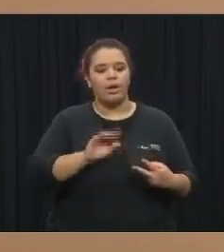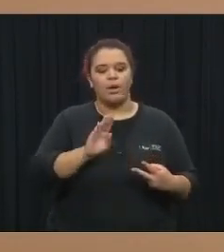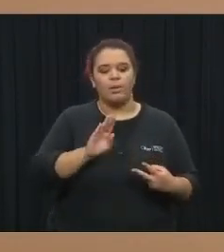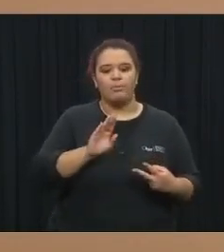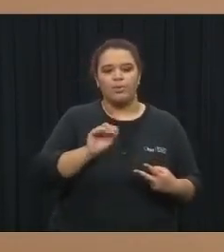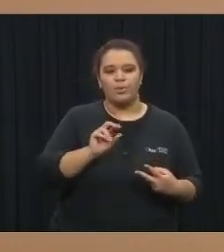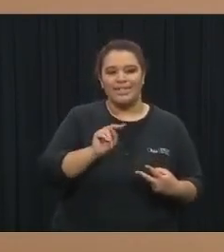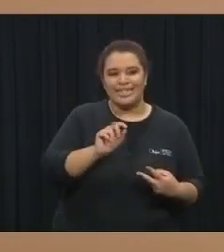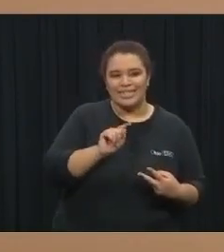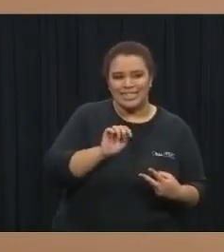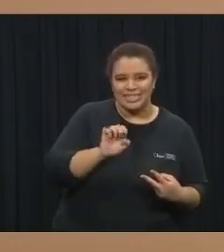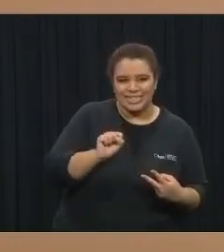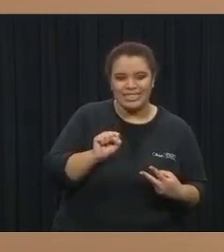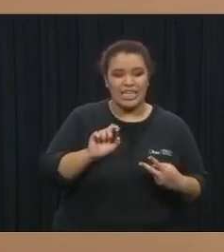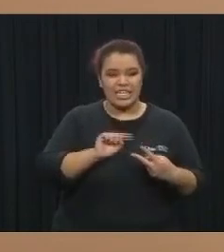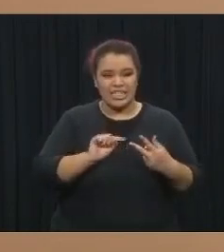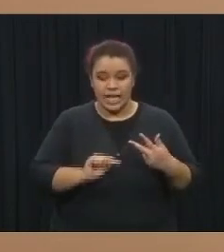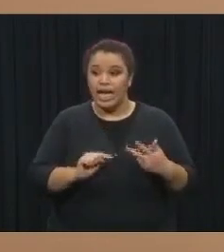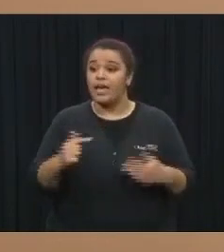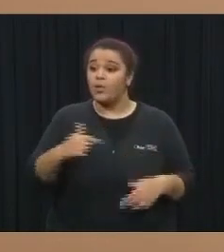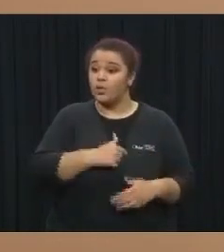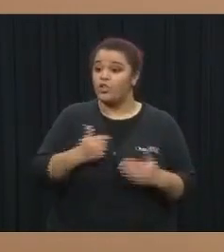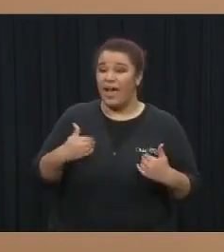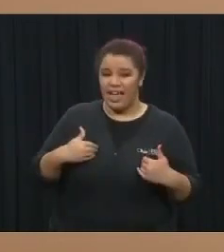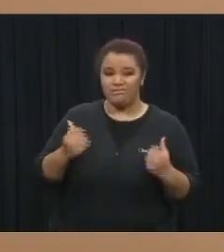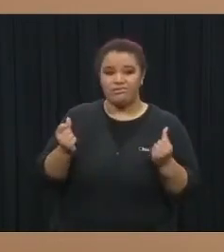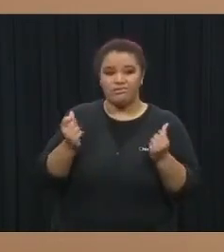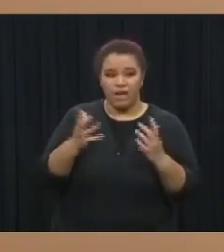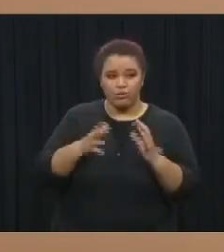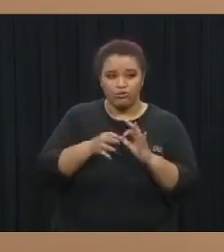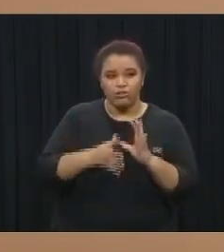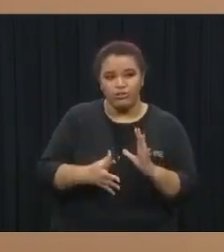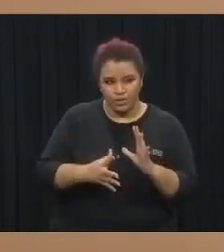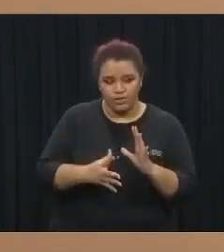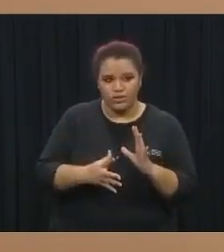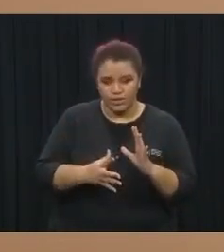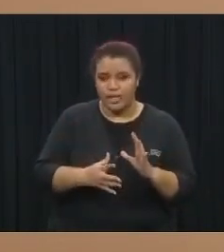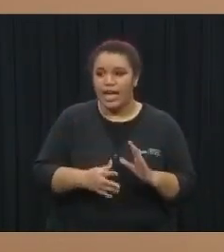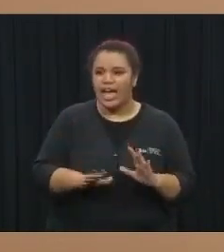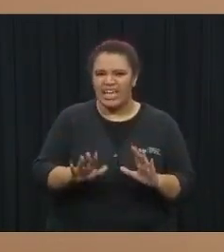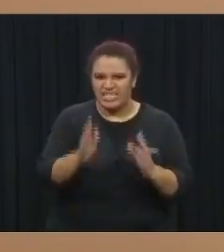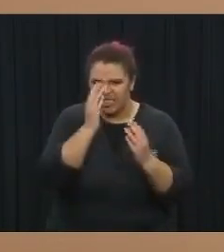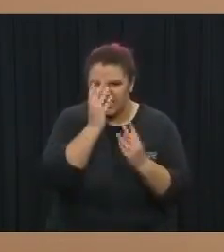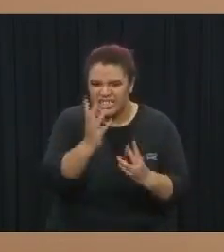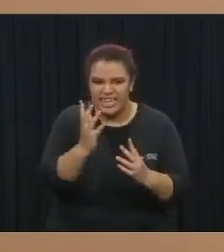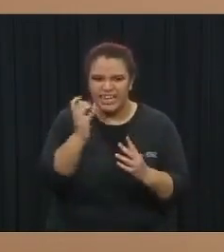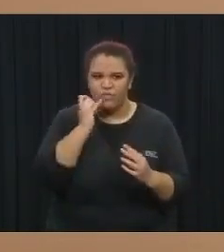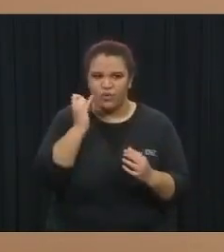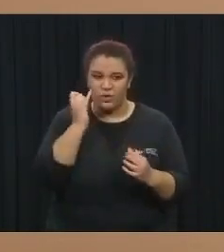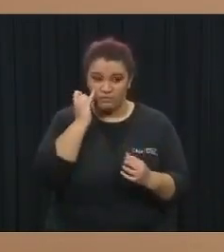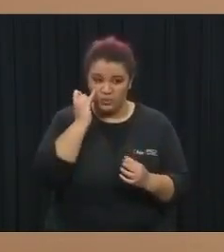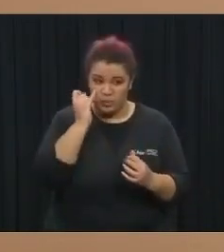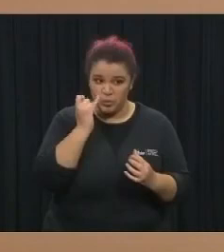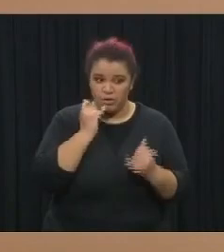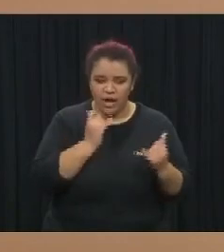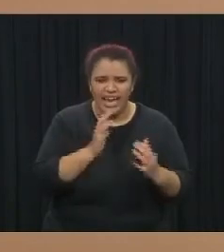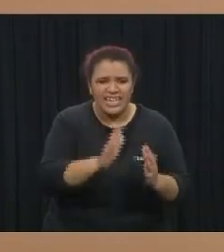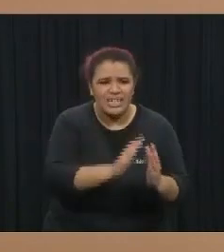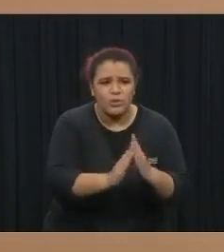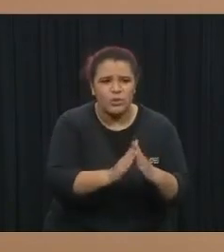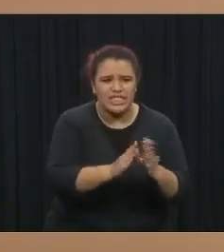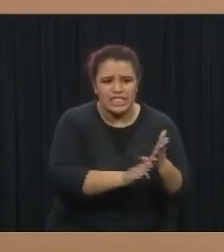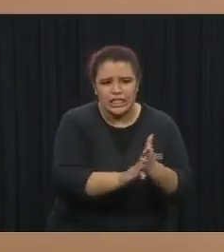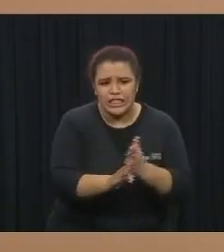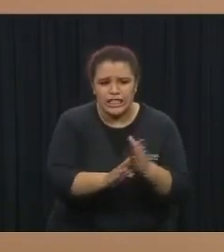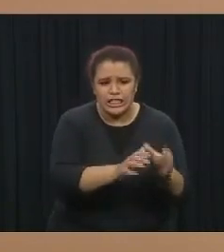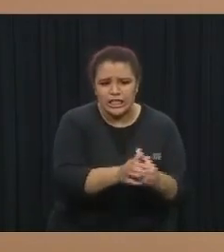the struggles we've had, we do have interpreters, and if you do call, can I please do say to communities, if you